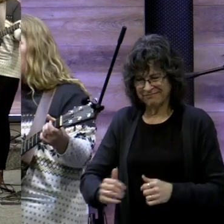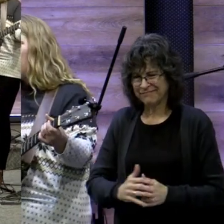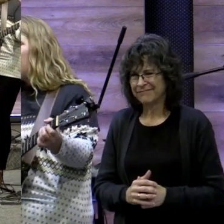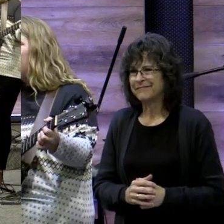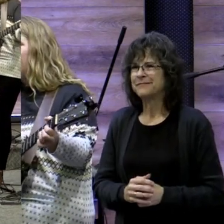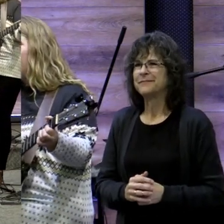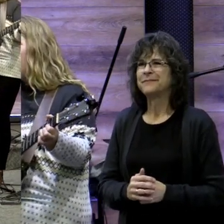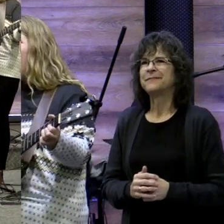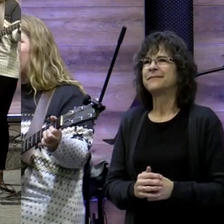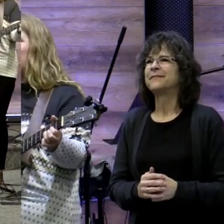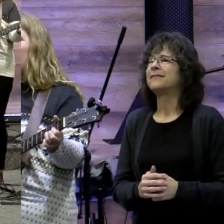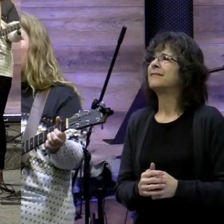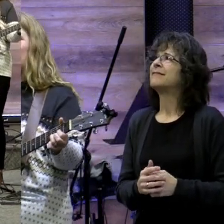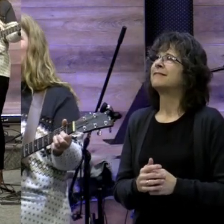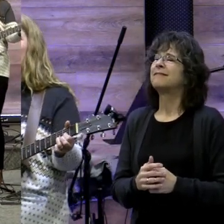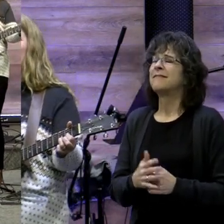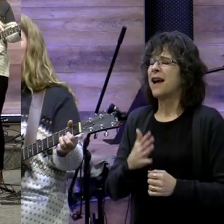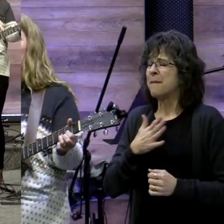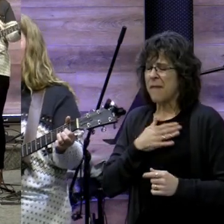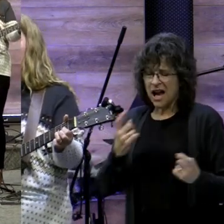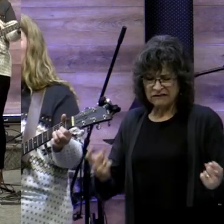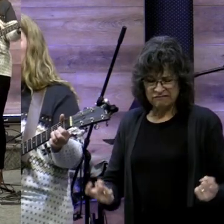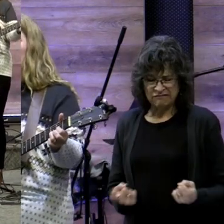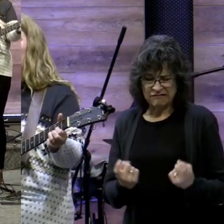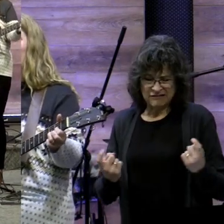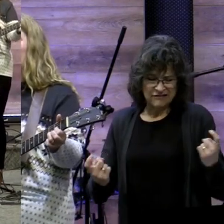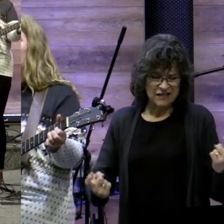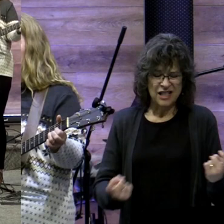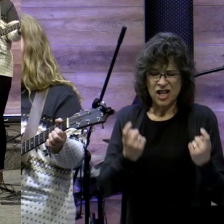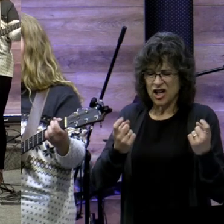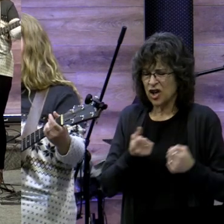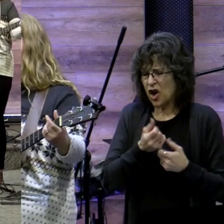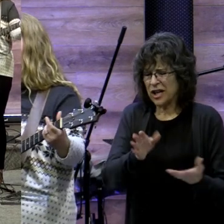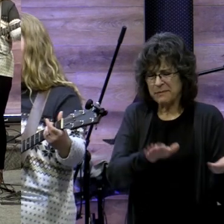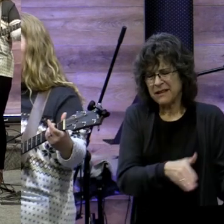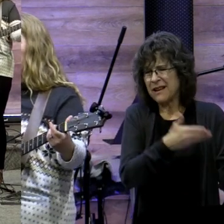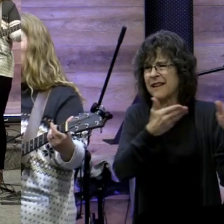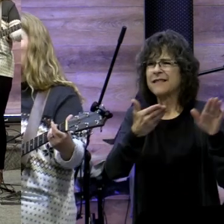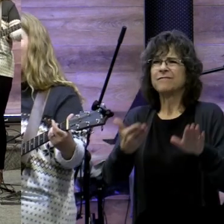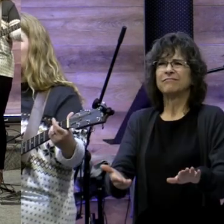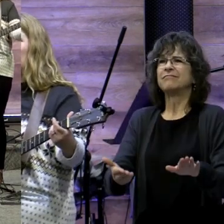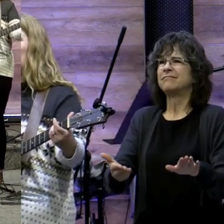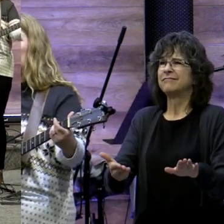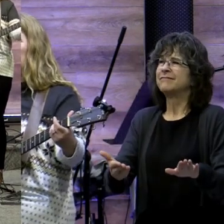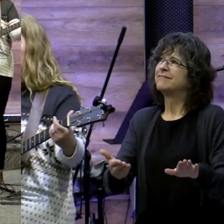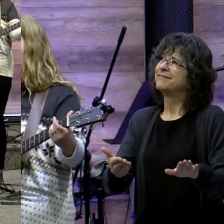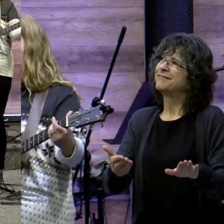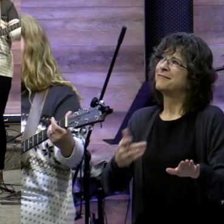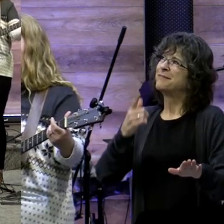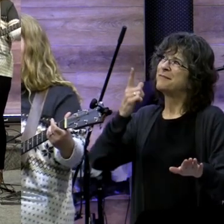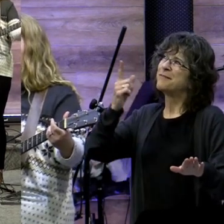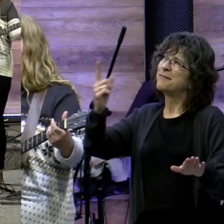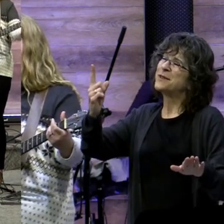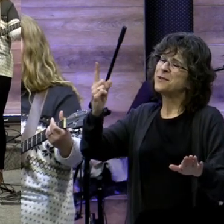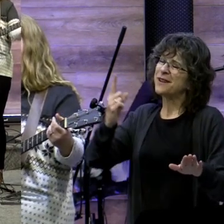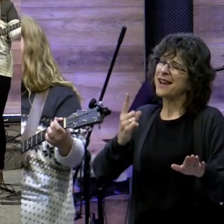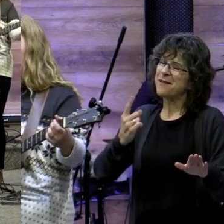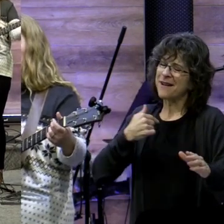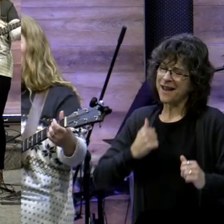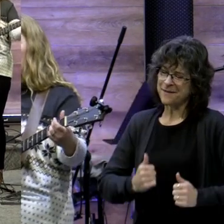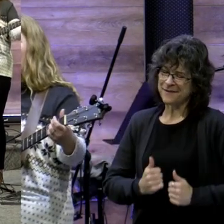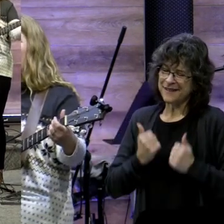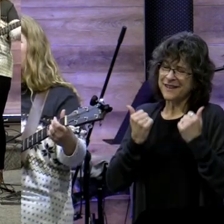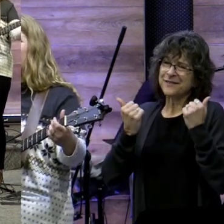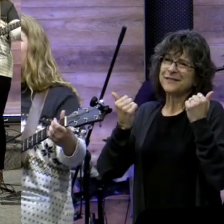I was dead in my transgression. The life you brought to me. I